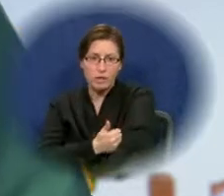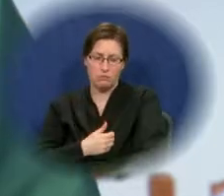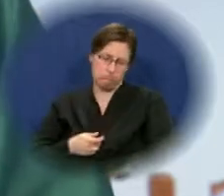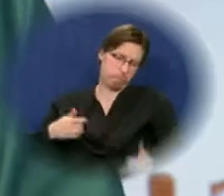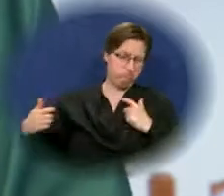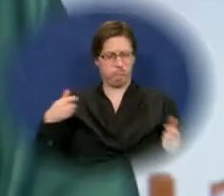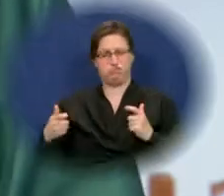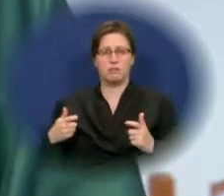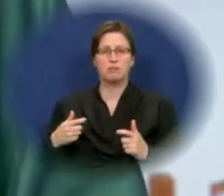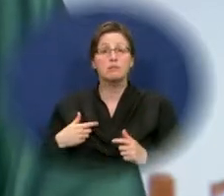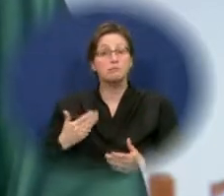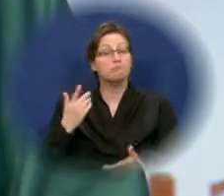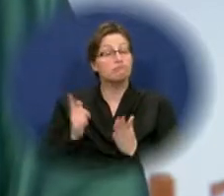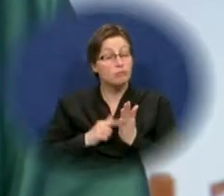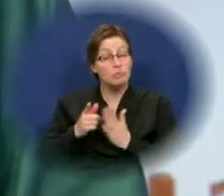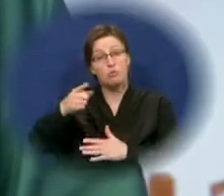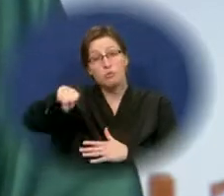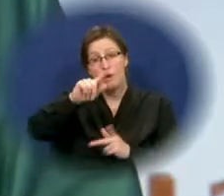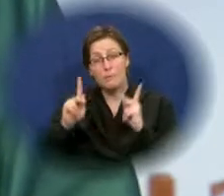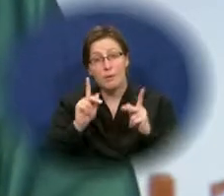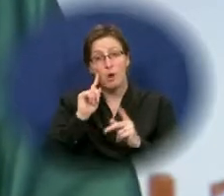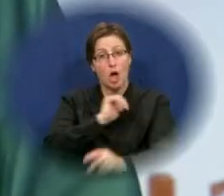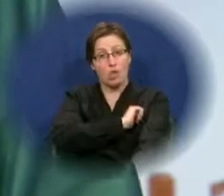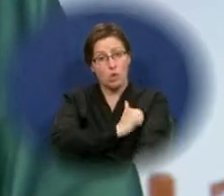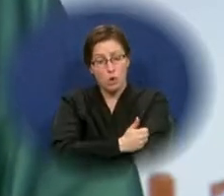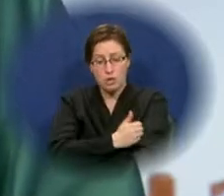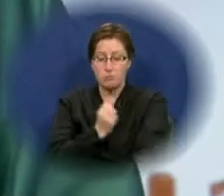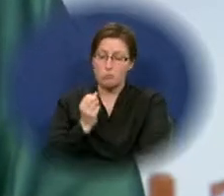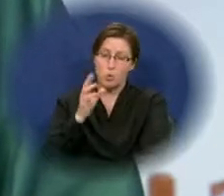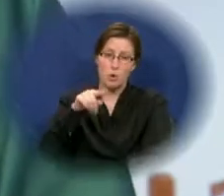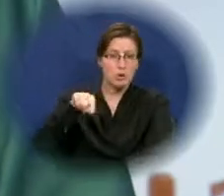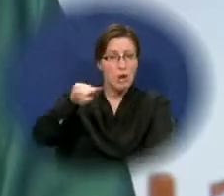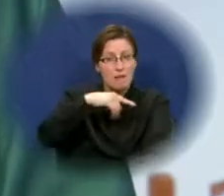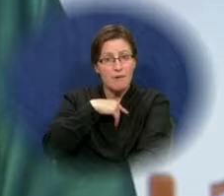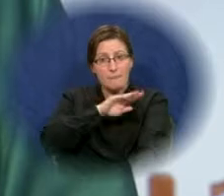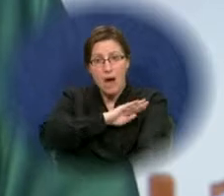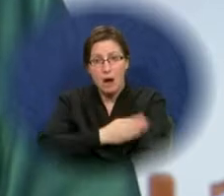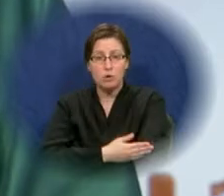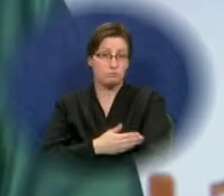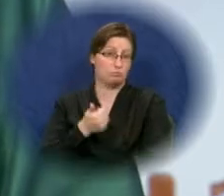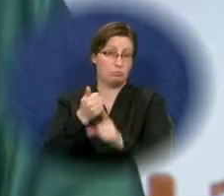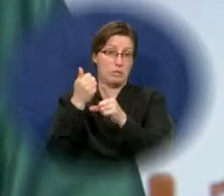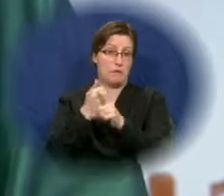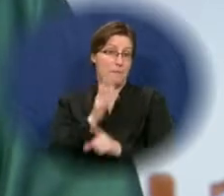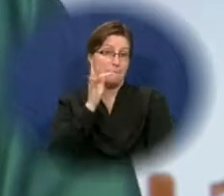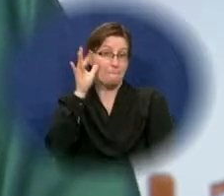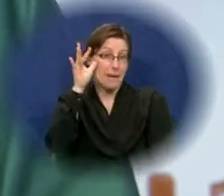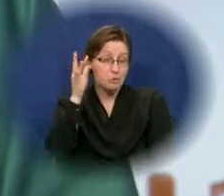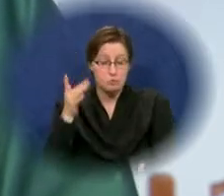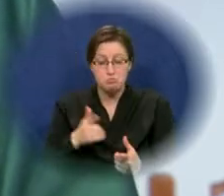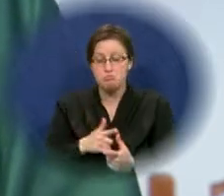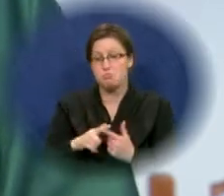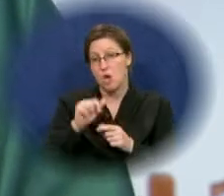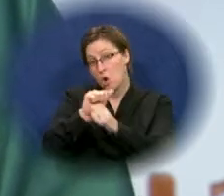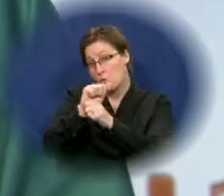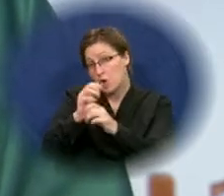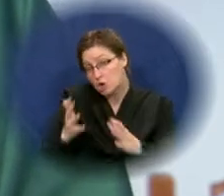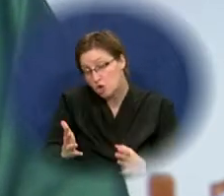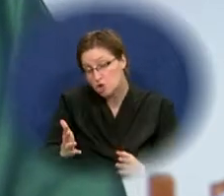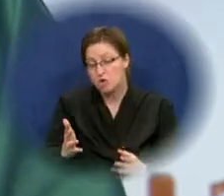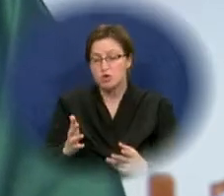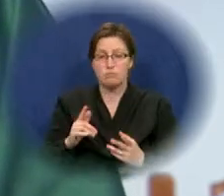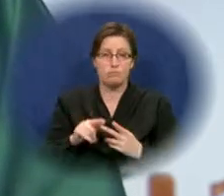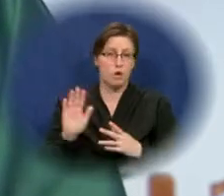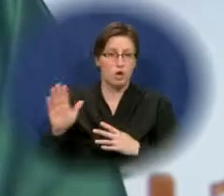are people of authority, people of, in a sense, of power. And as parents, as workers, and even in all of